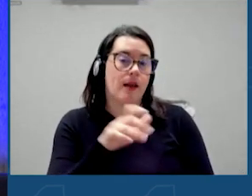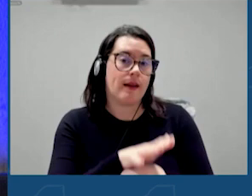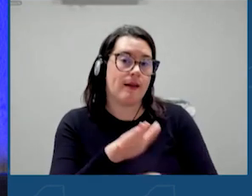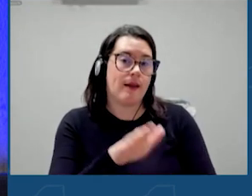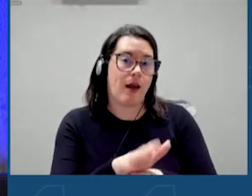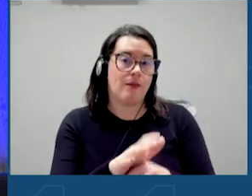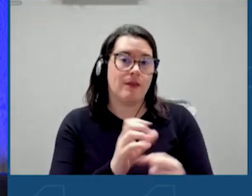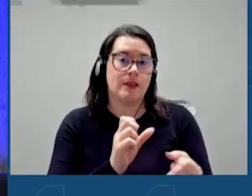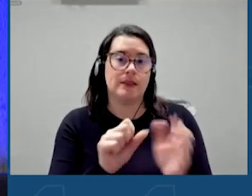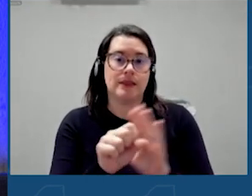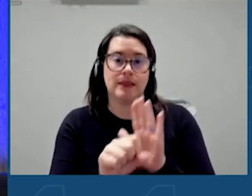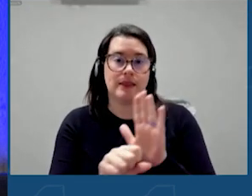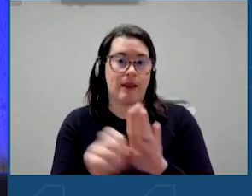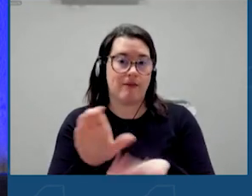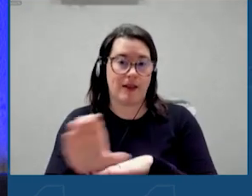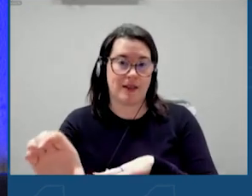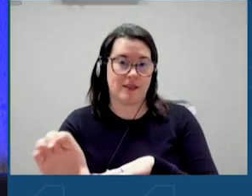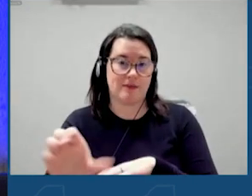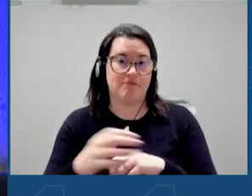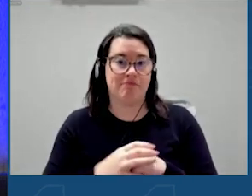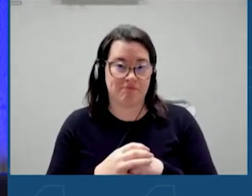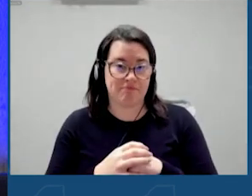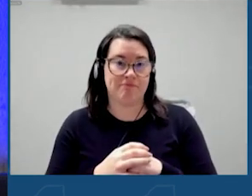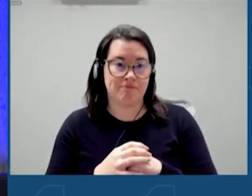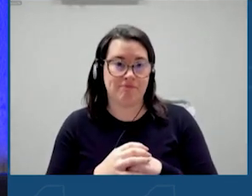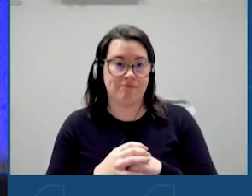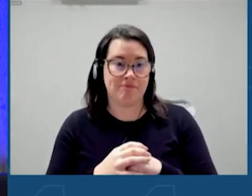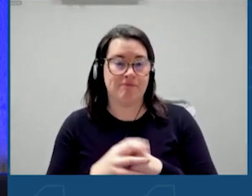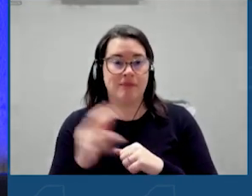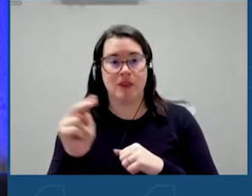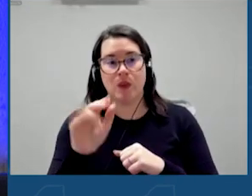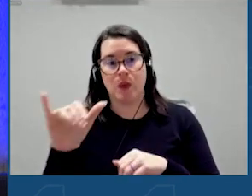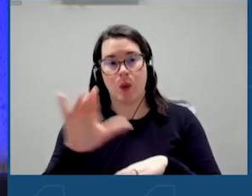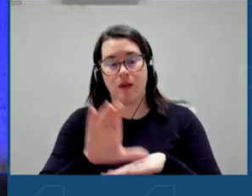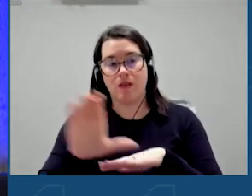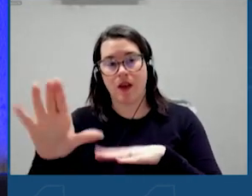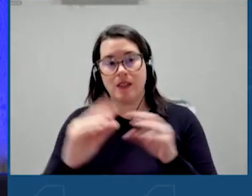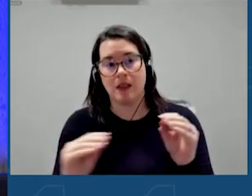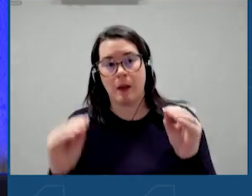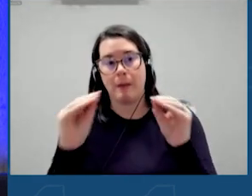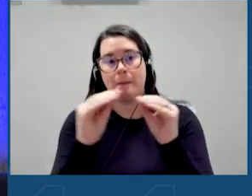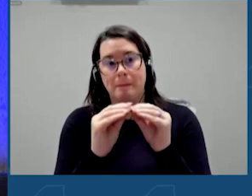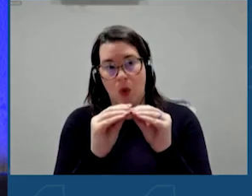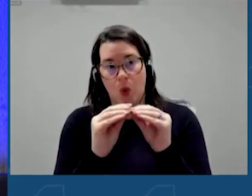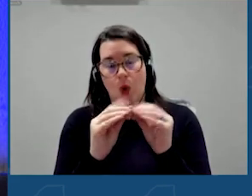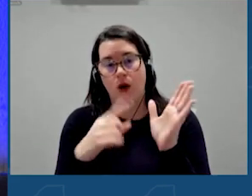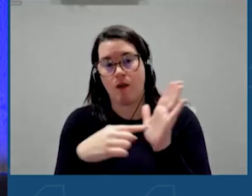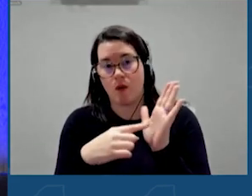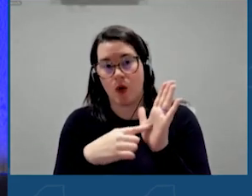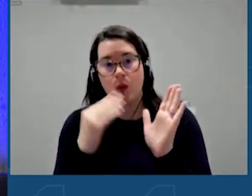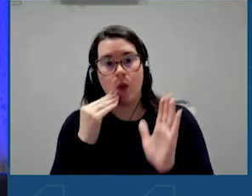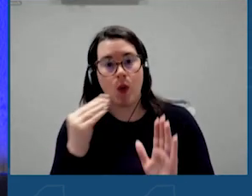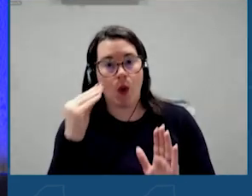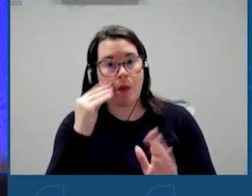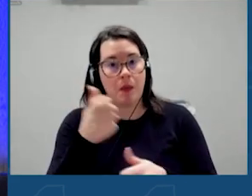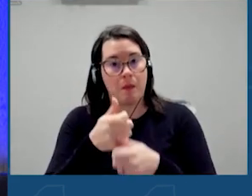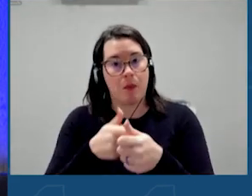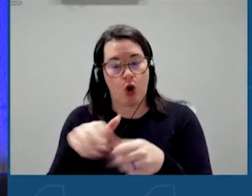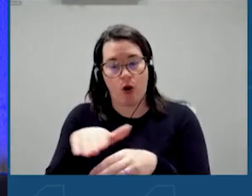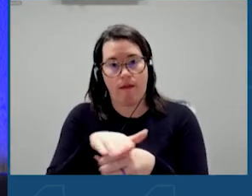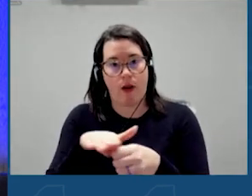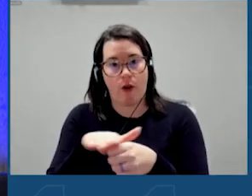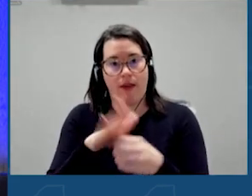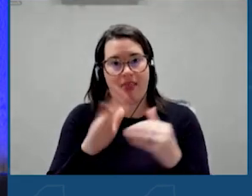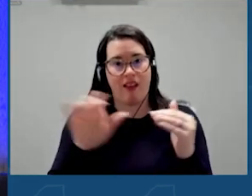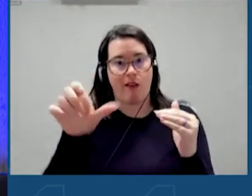housing, because New York funds more subsidized affordable housing per capita than any other state,